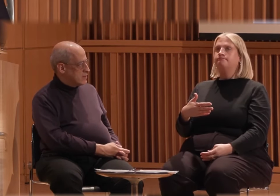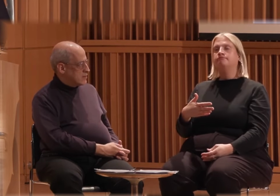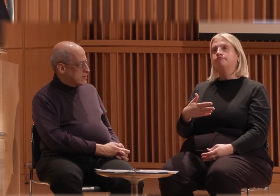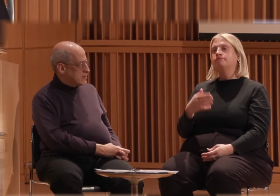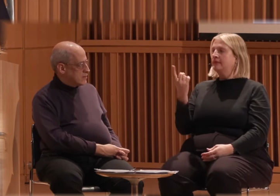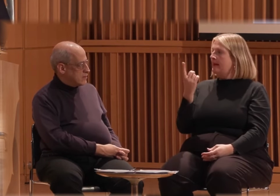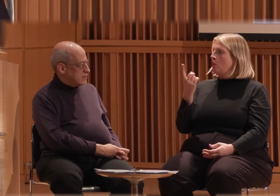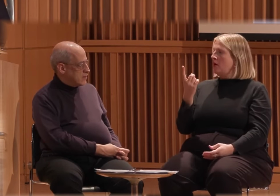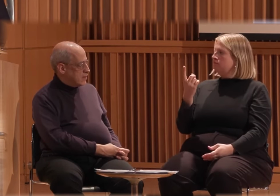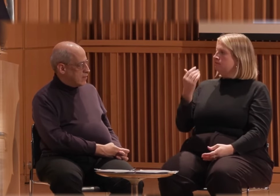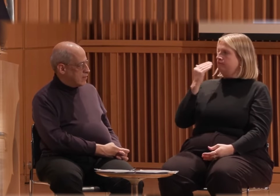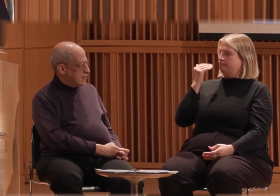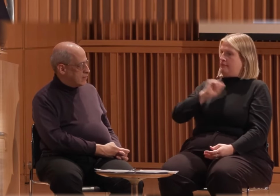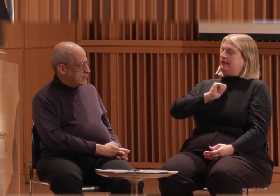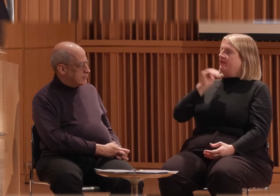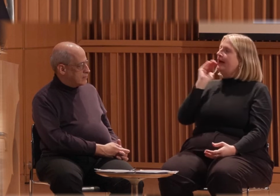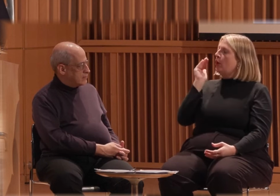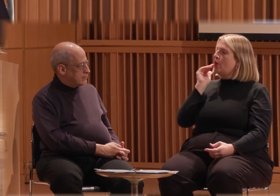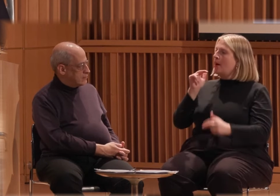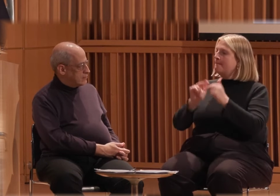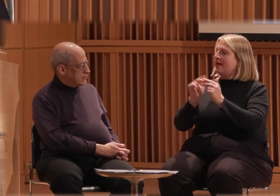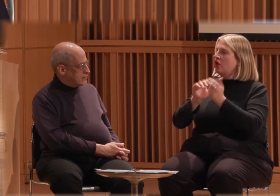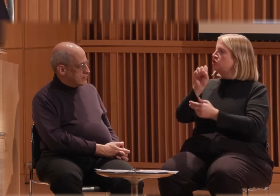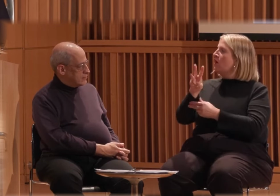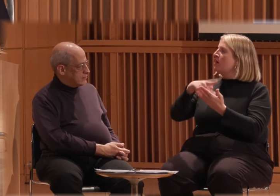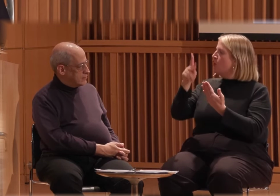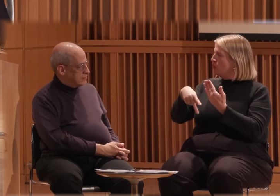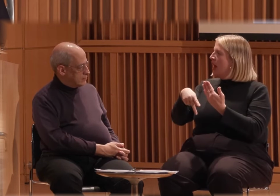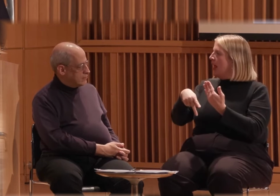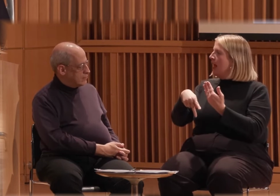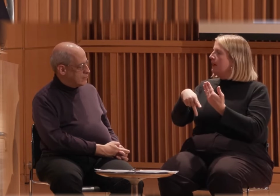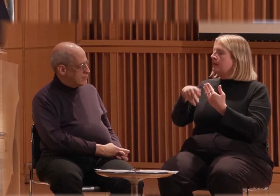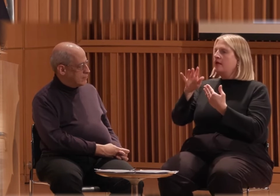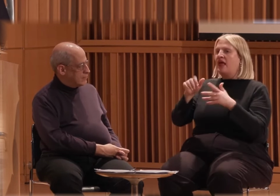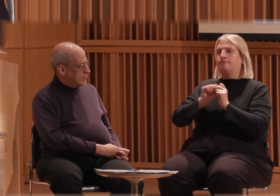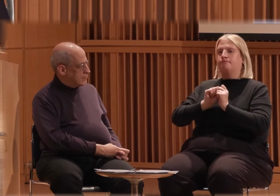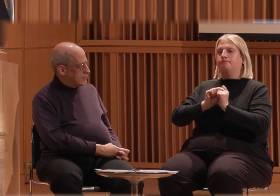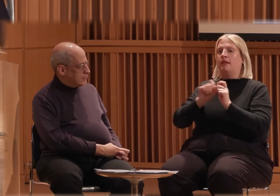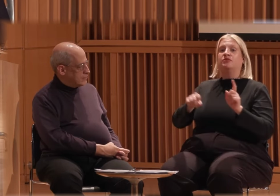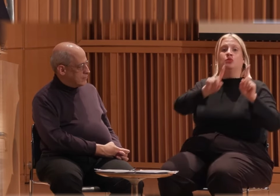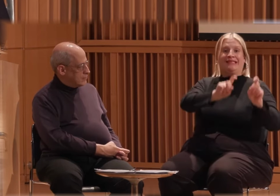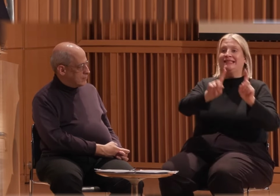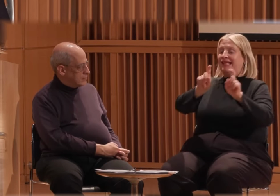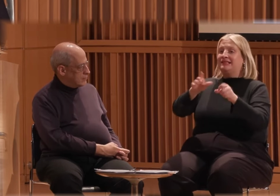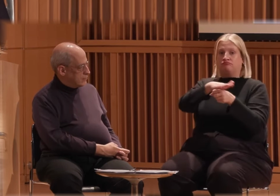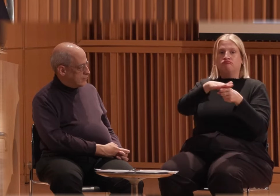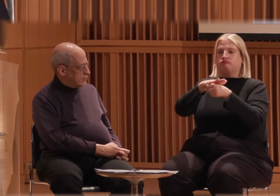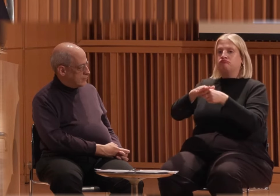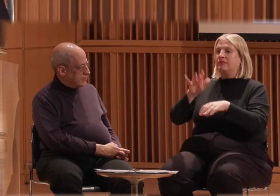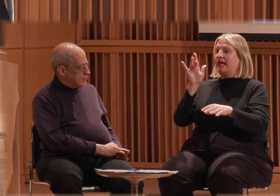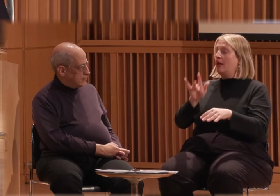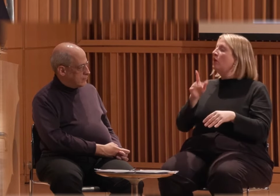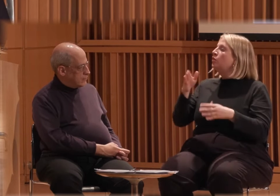someone I know built a little software program that went to testing sites and clicked refresh for